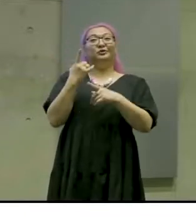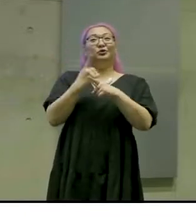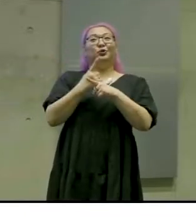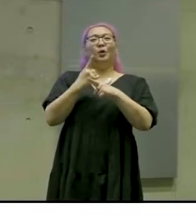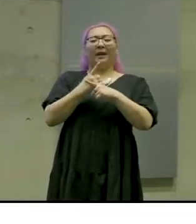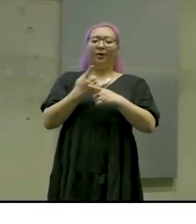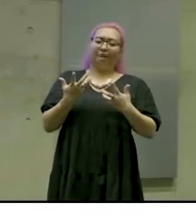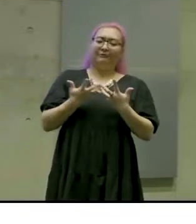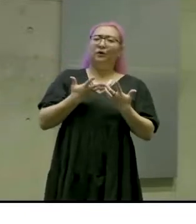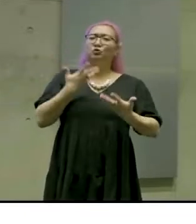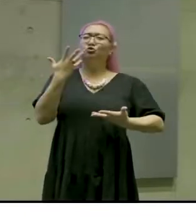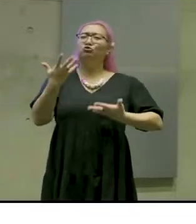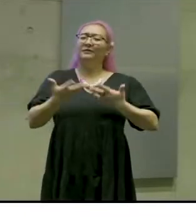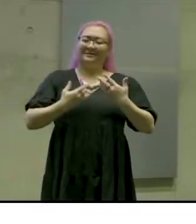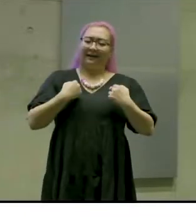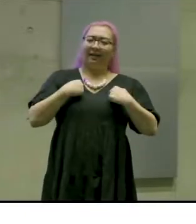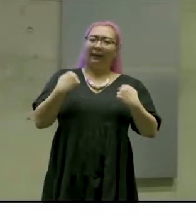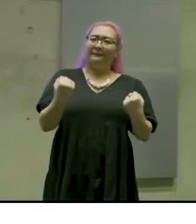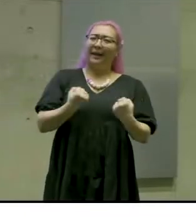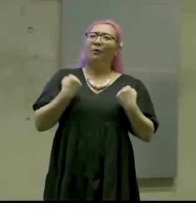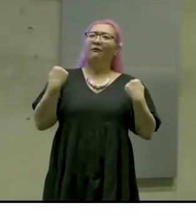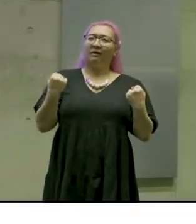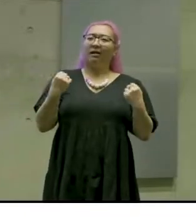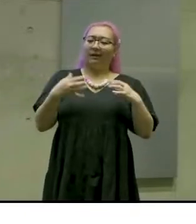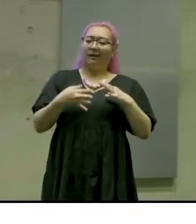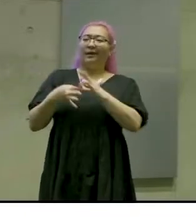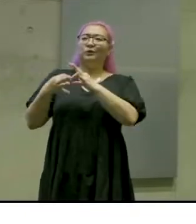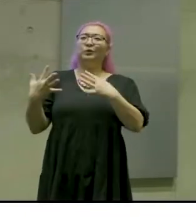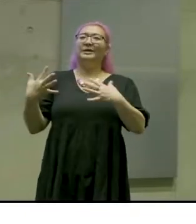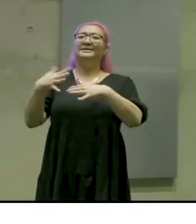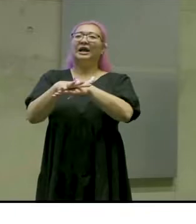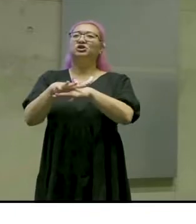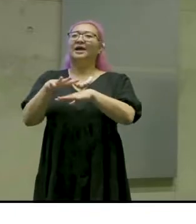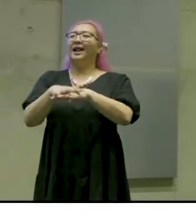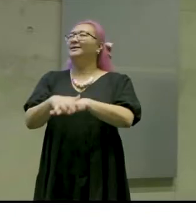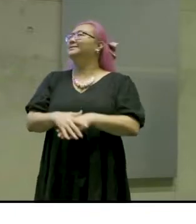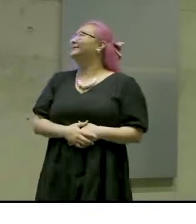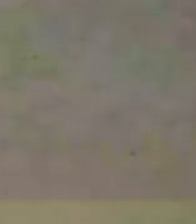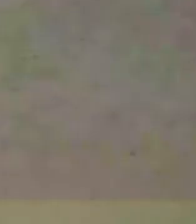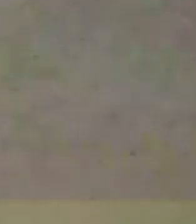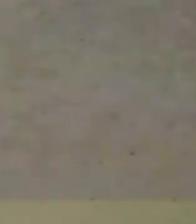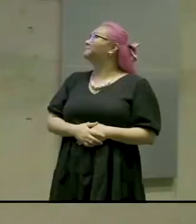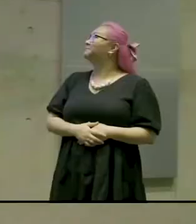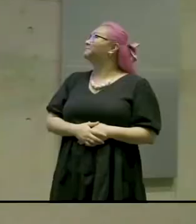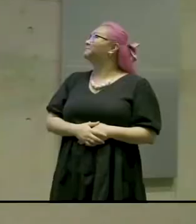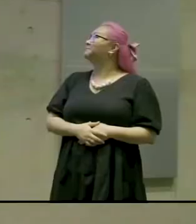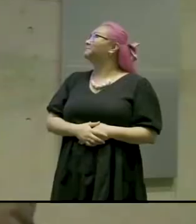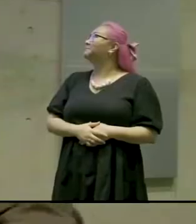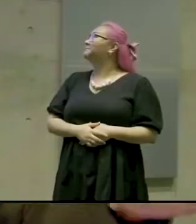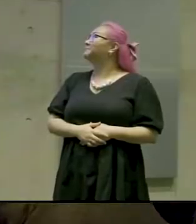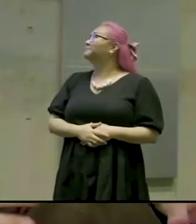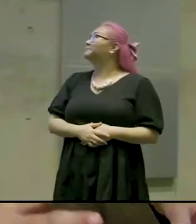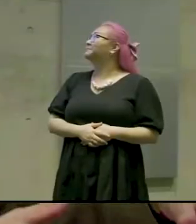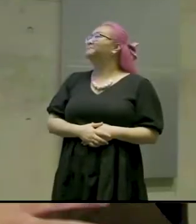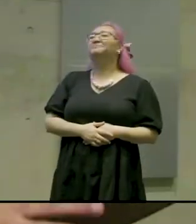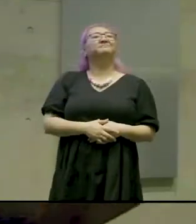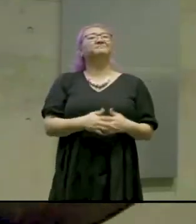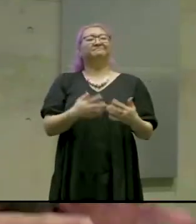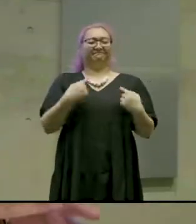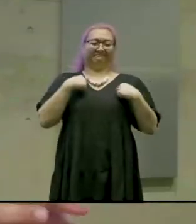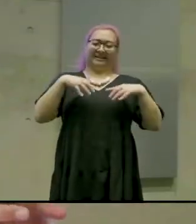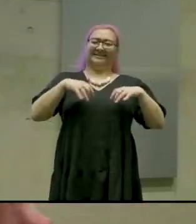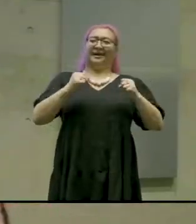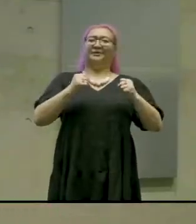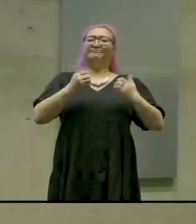Powerful, Storytelling and Intersectionality. So how do I start? Let's go back to 6